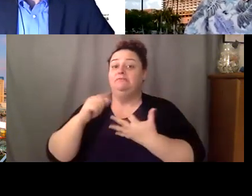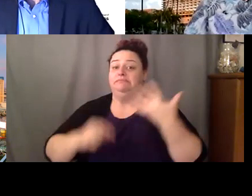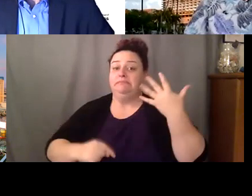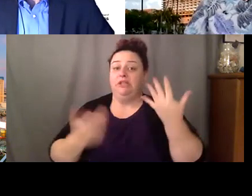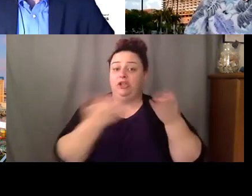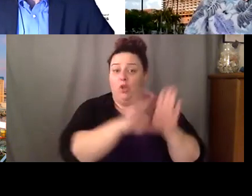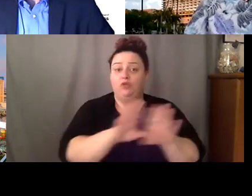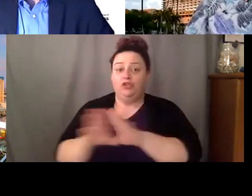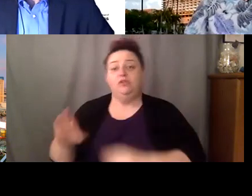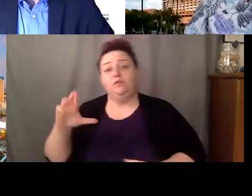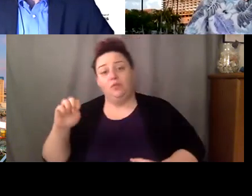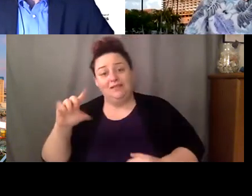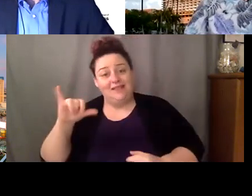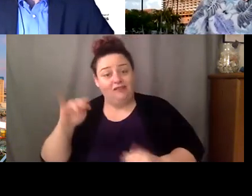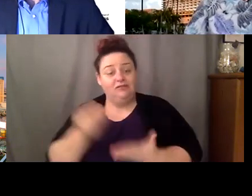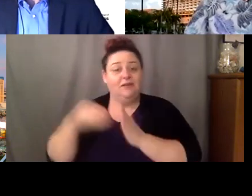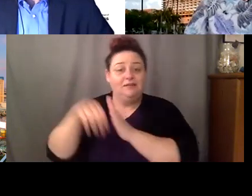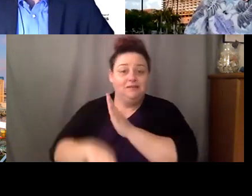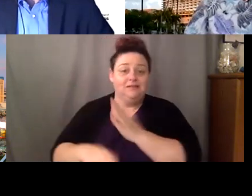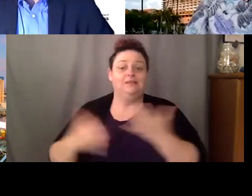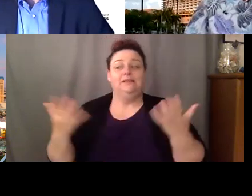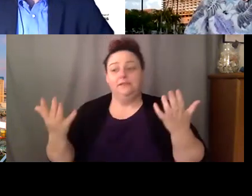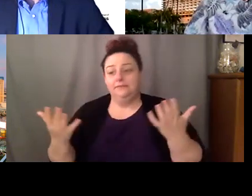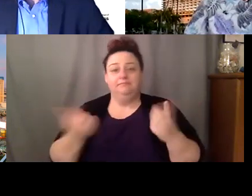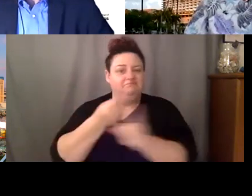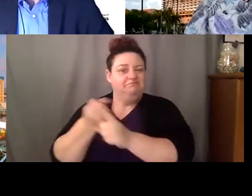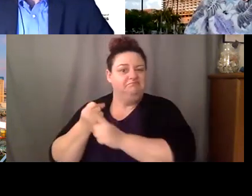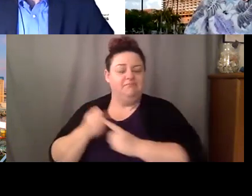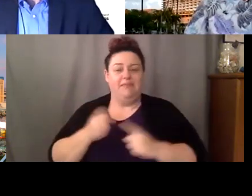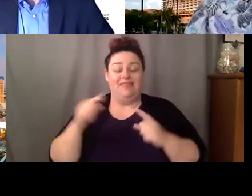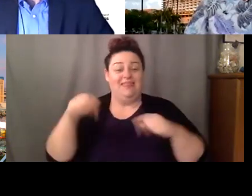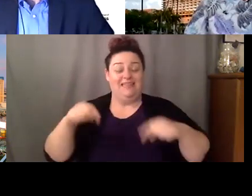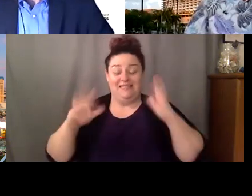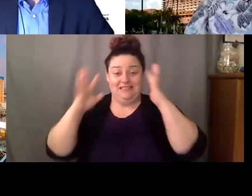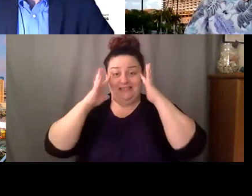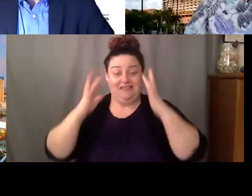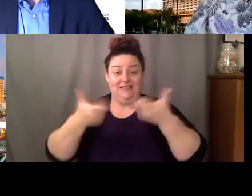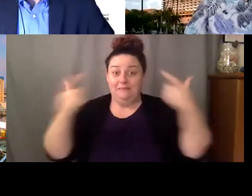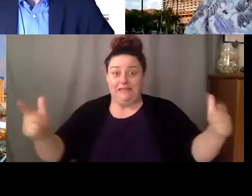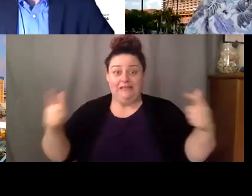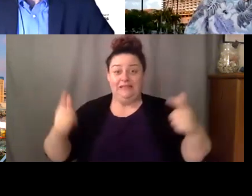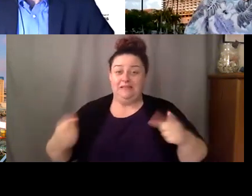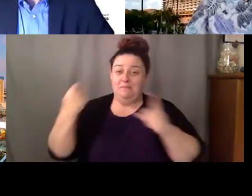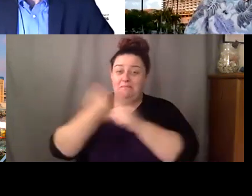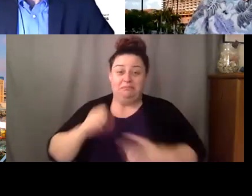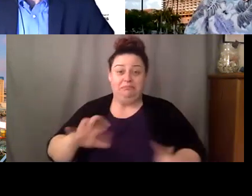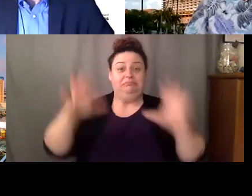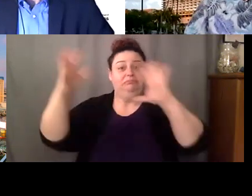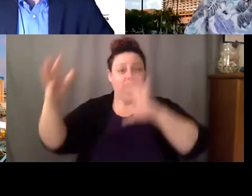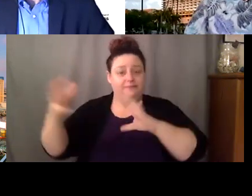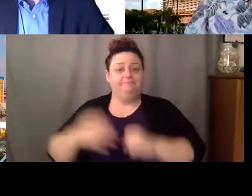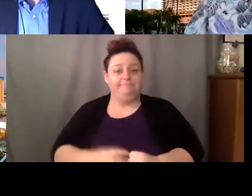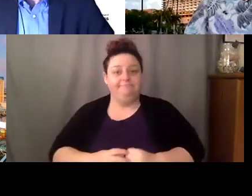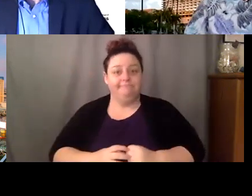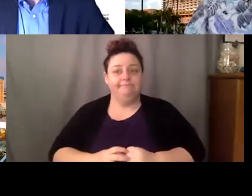and, you know, recessions hit to Vegas. But this was a tidal wave of action. And I think for us, the